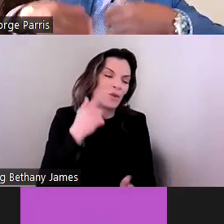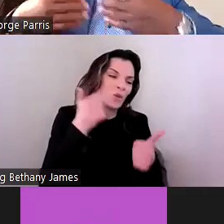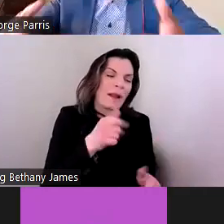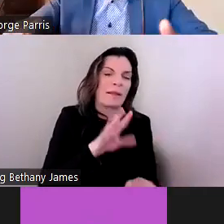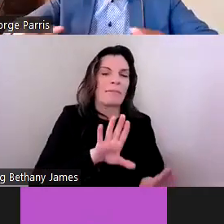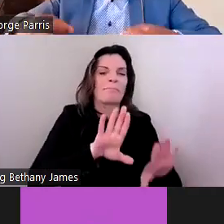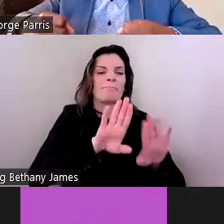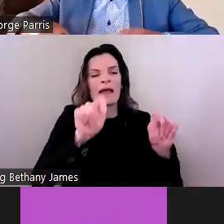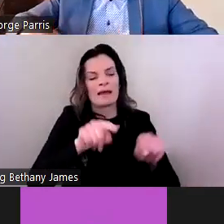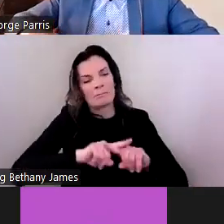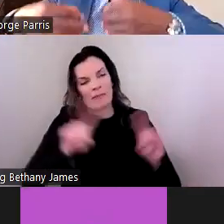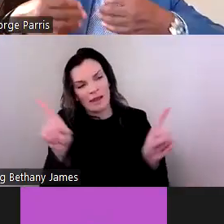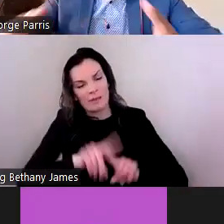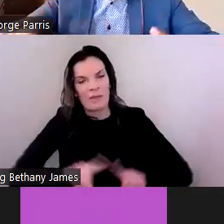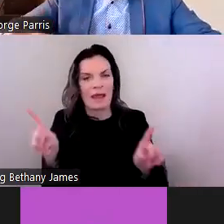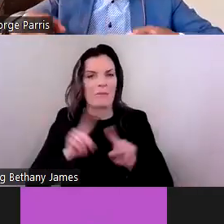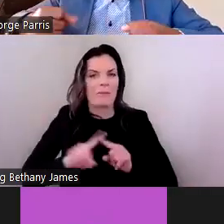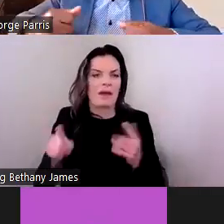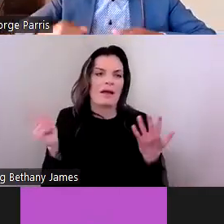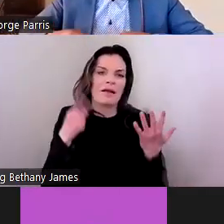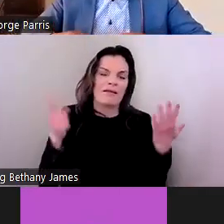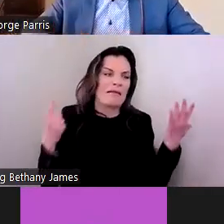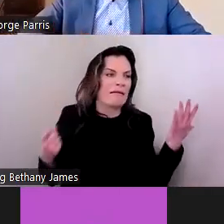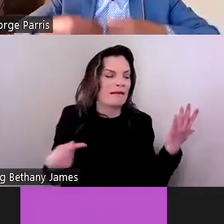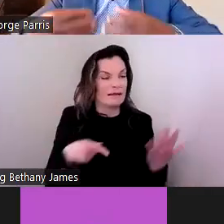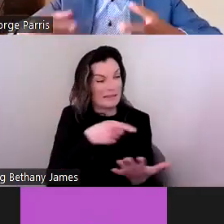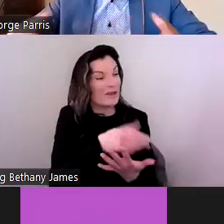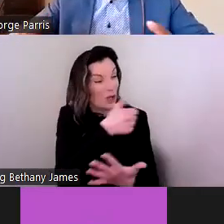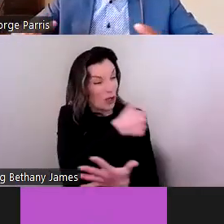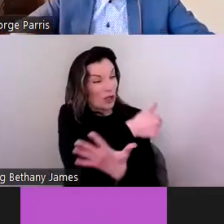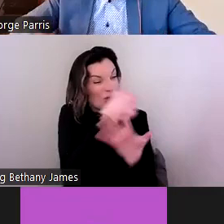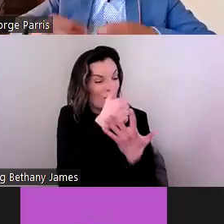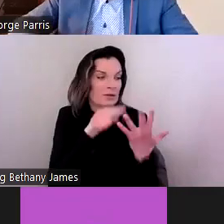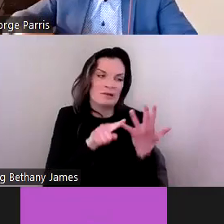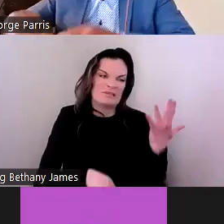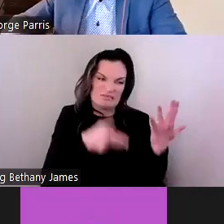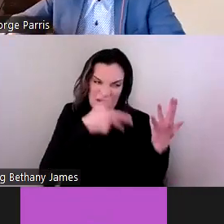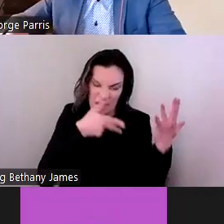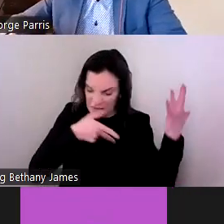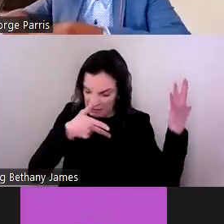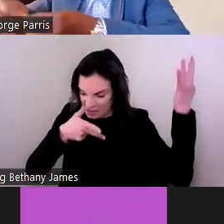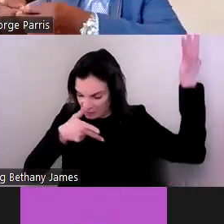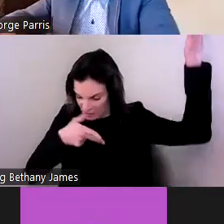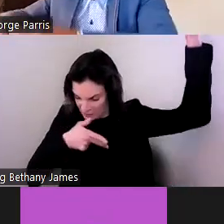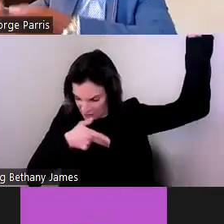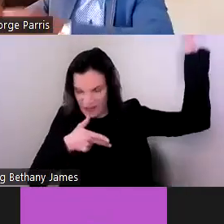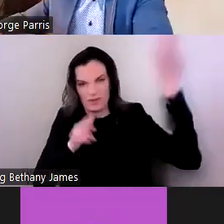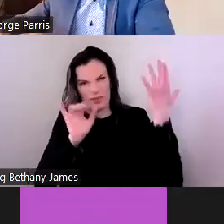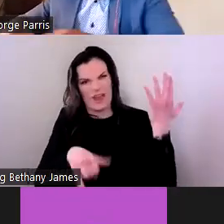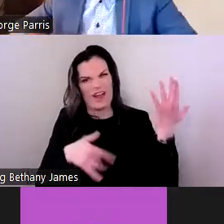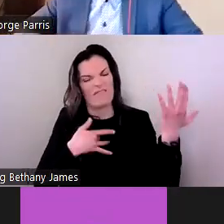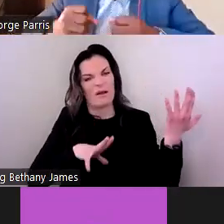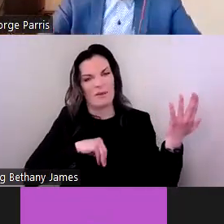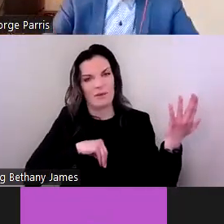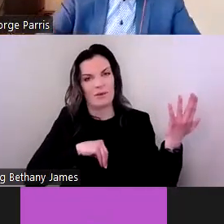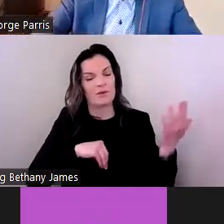the accommodations or the recommendations or the praise you're giving. You can talk about the issues